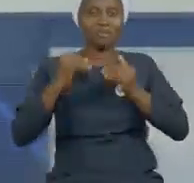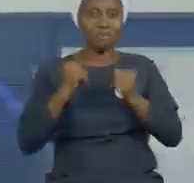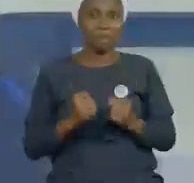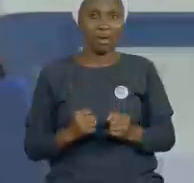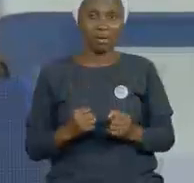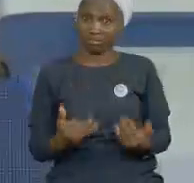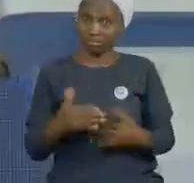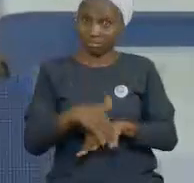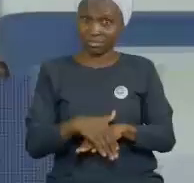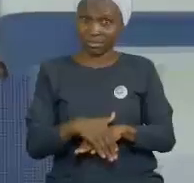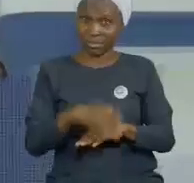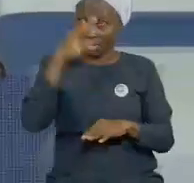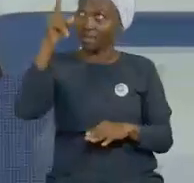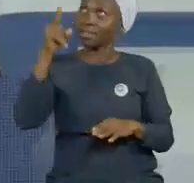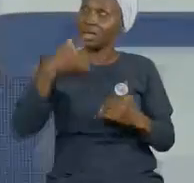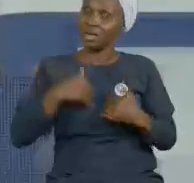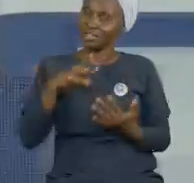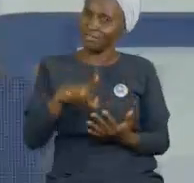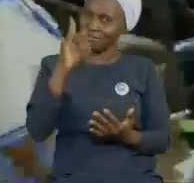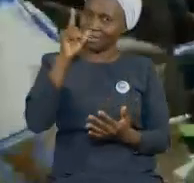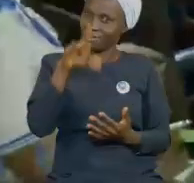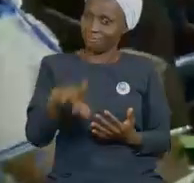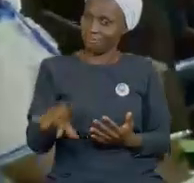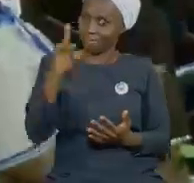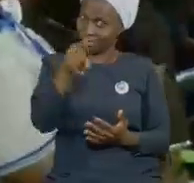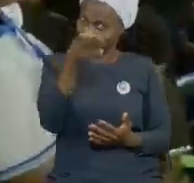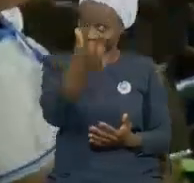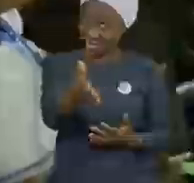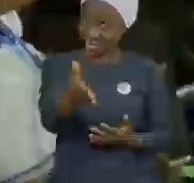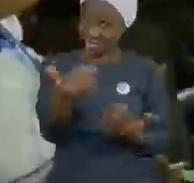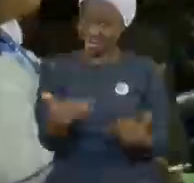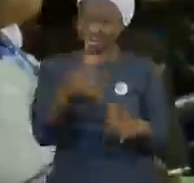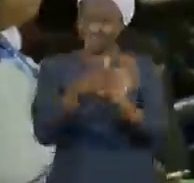Tonight, he has located you where you